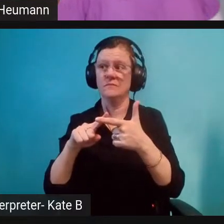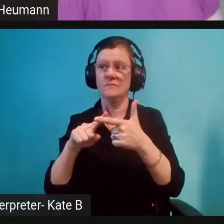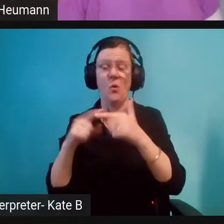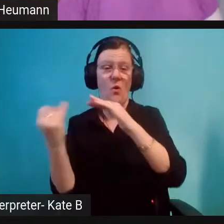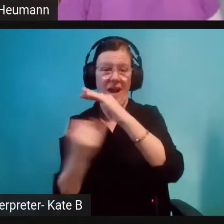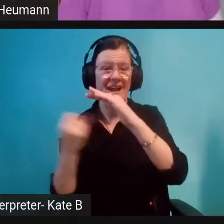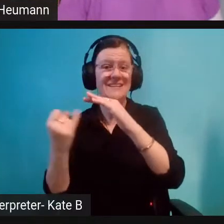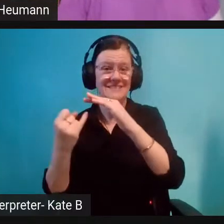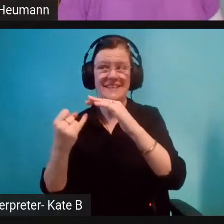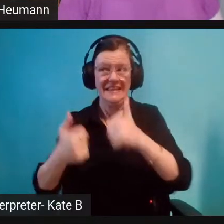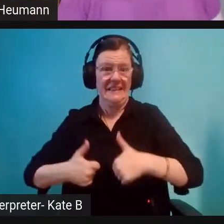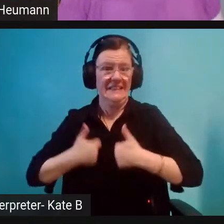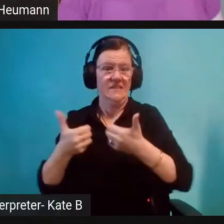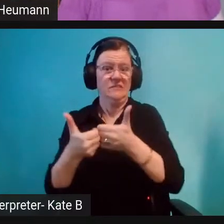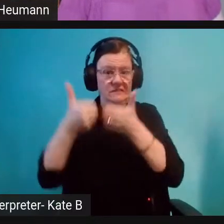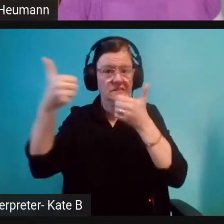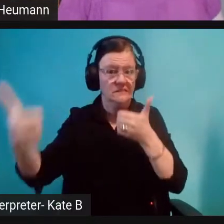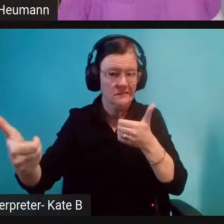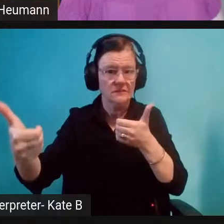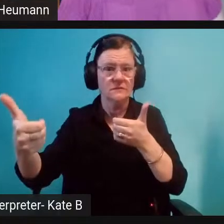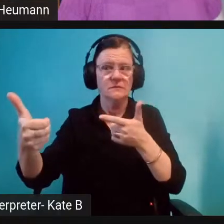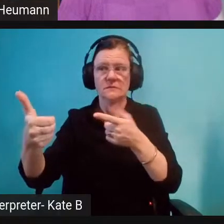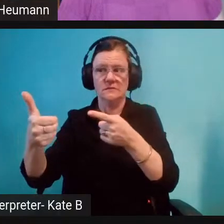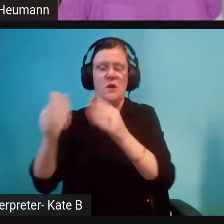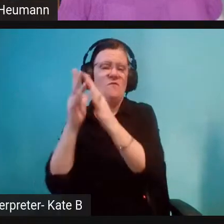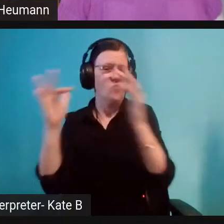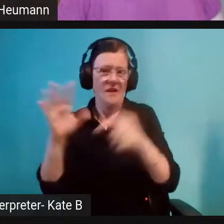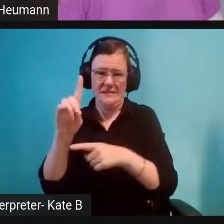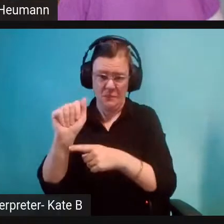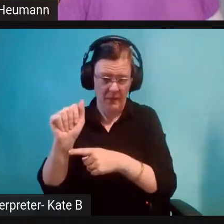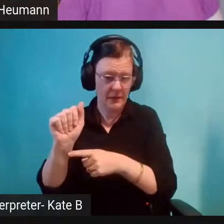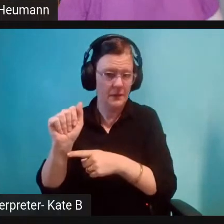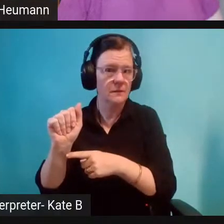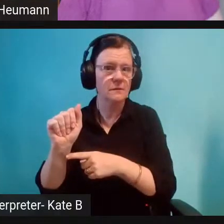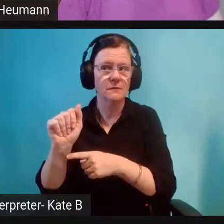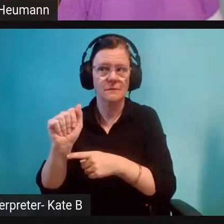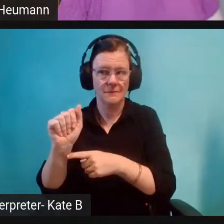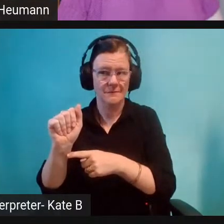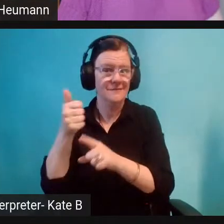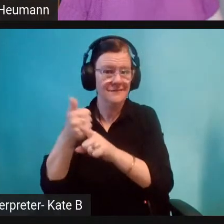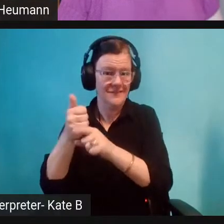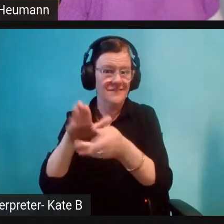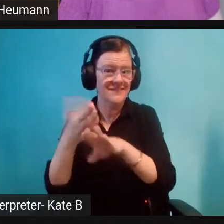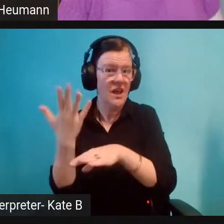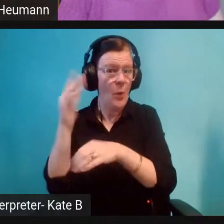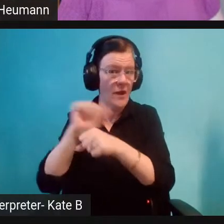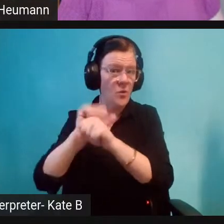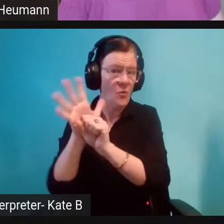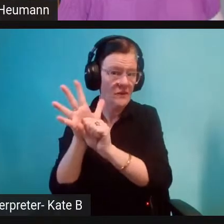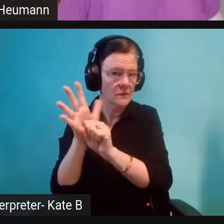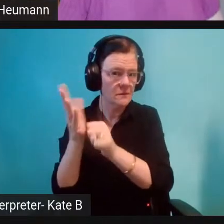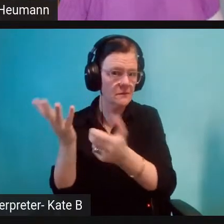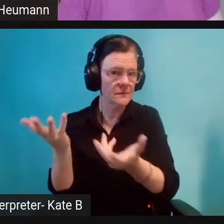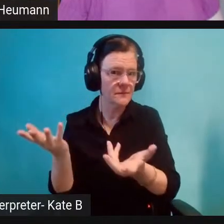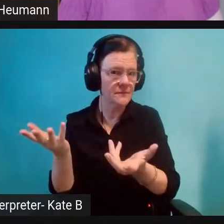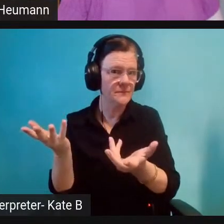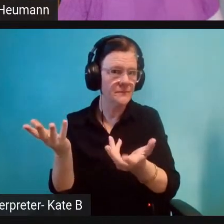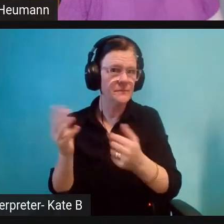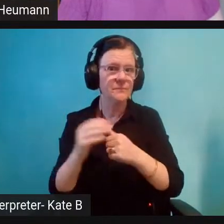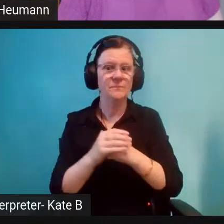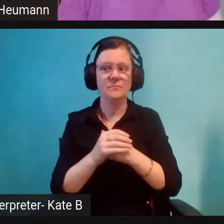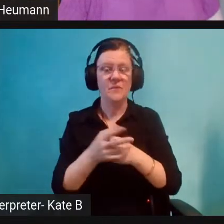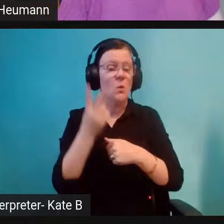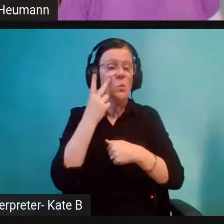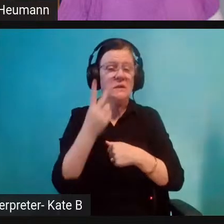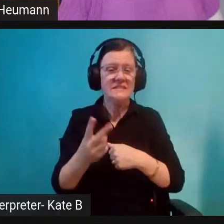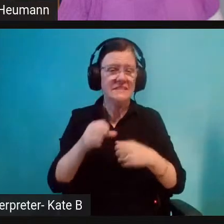programs with various forms of disabilities, we can see that the